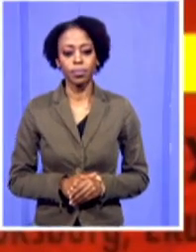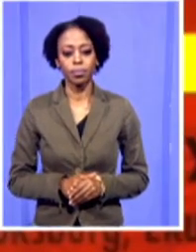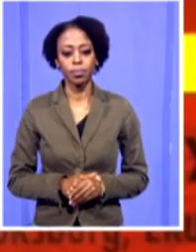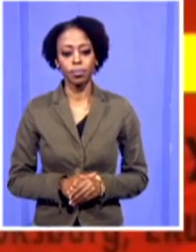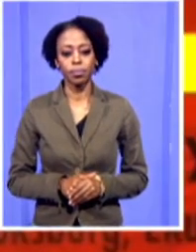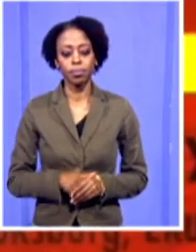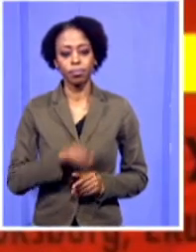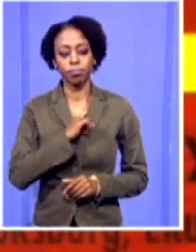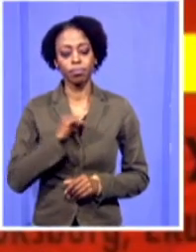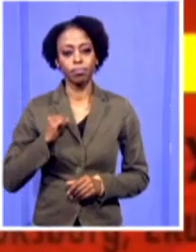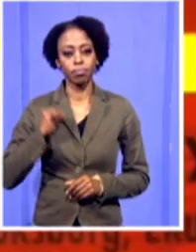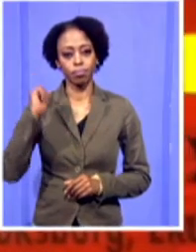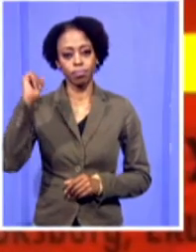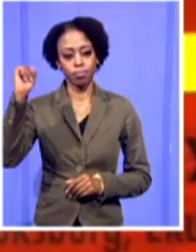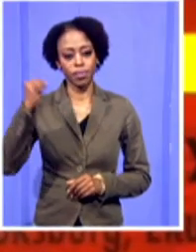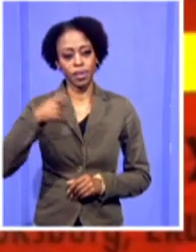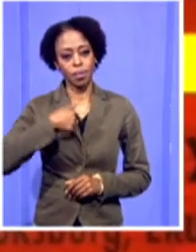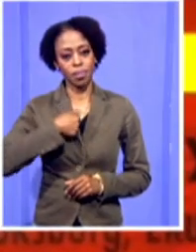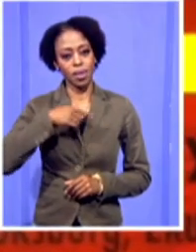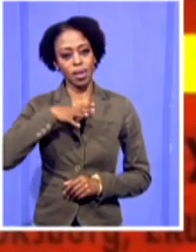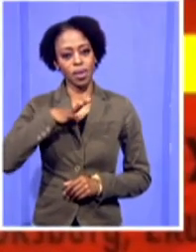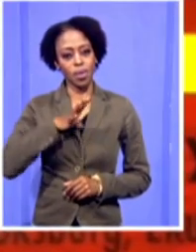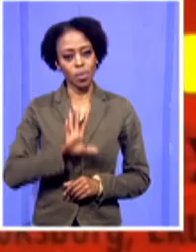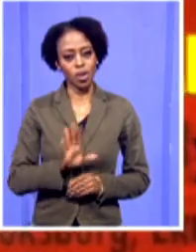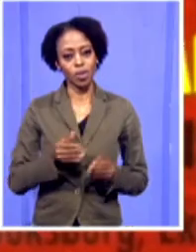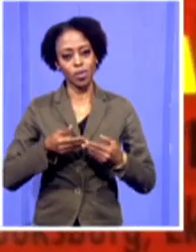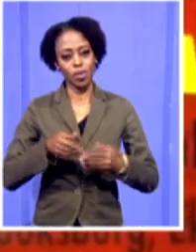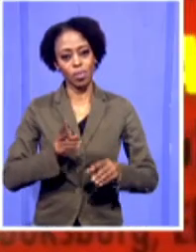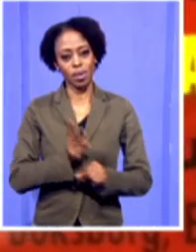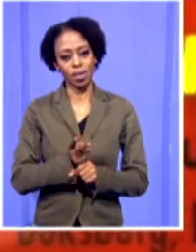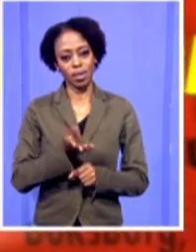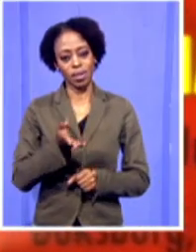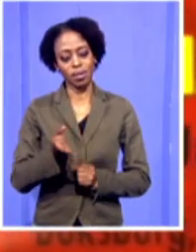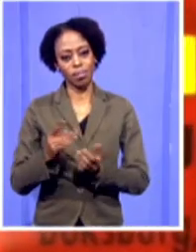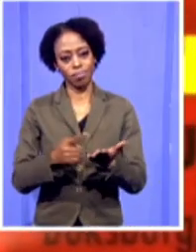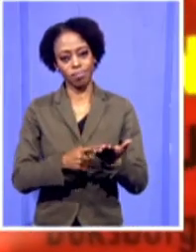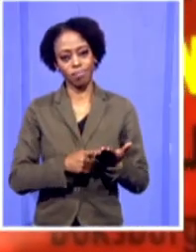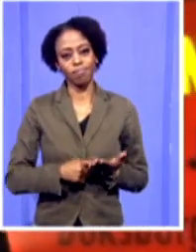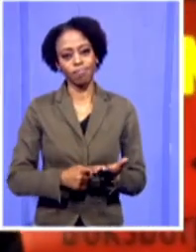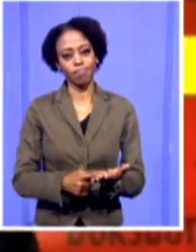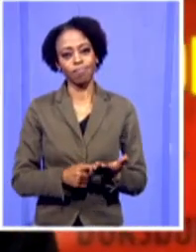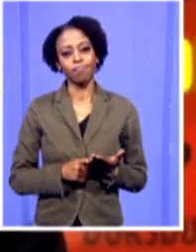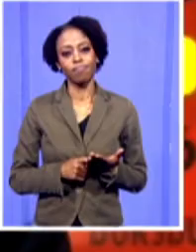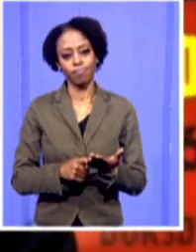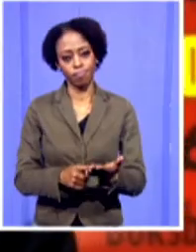Comrades, I do not want to open this again.